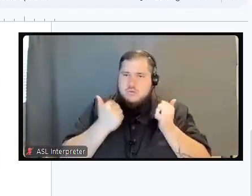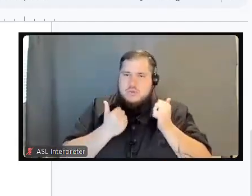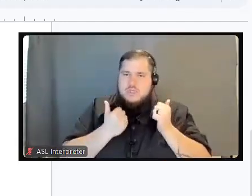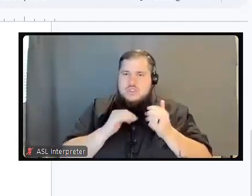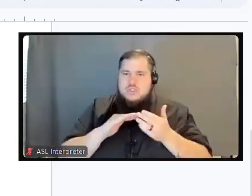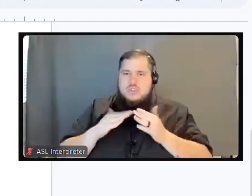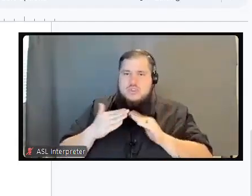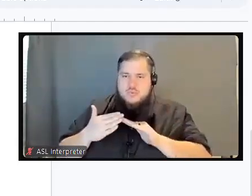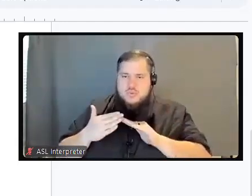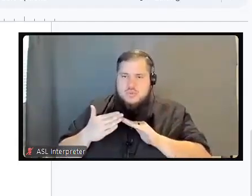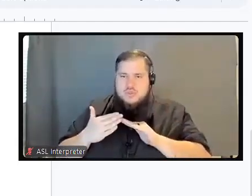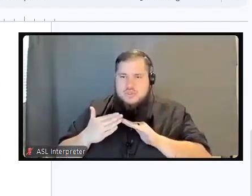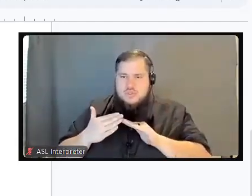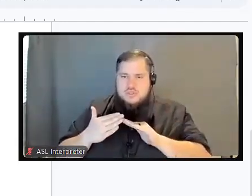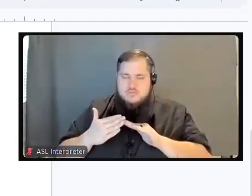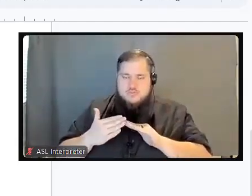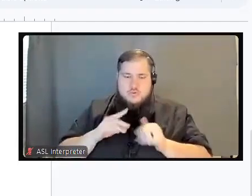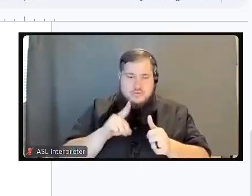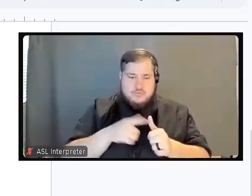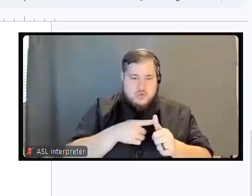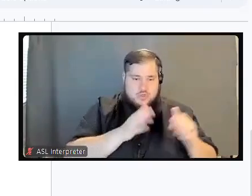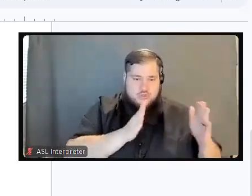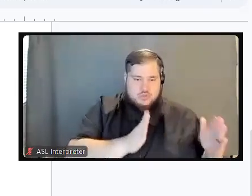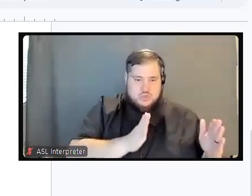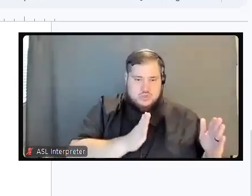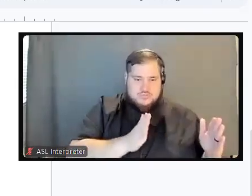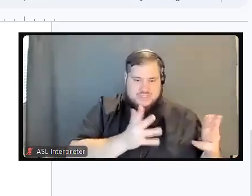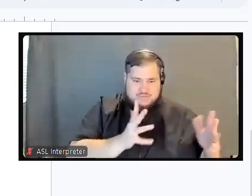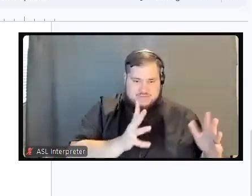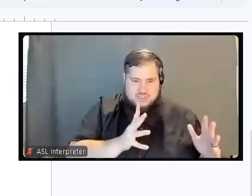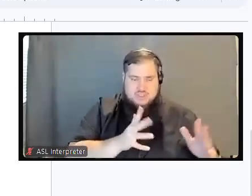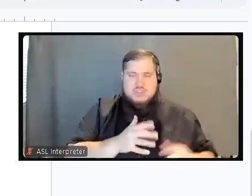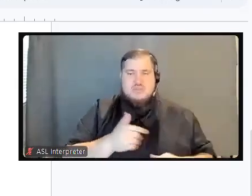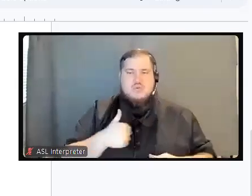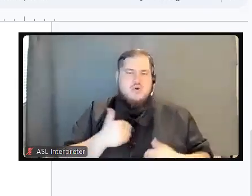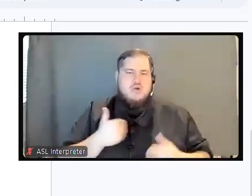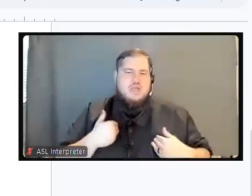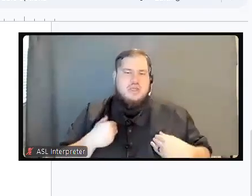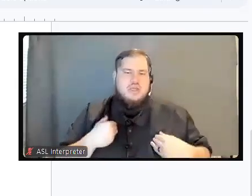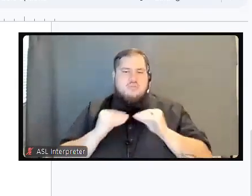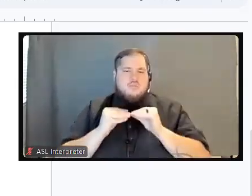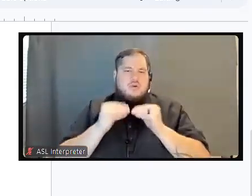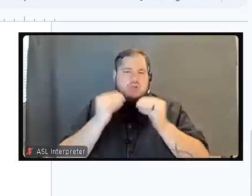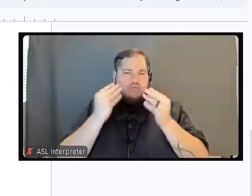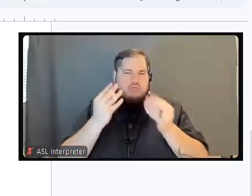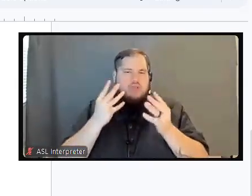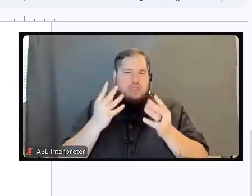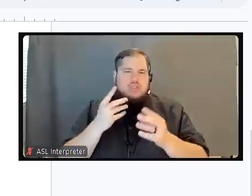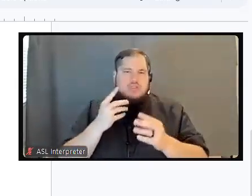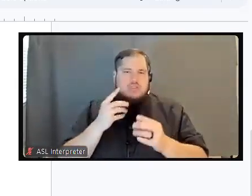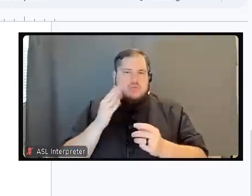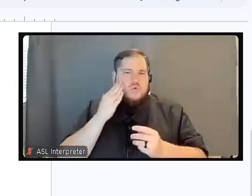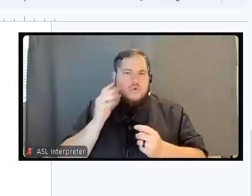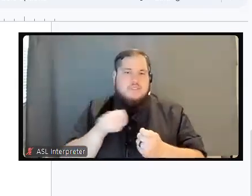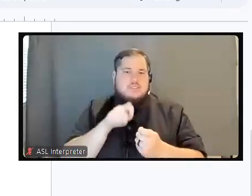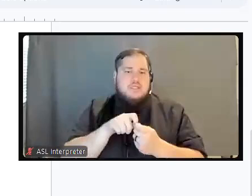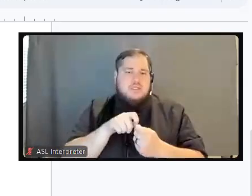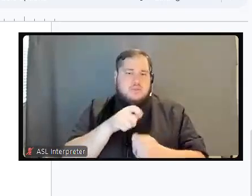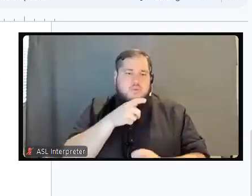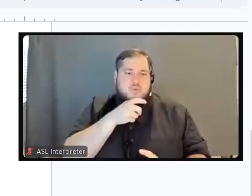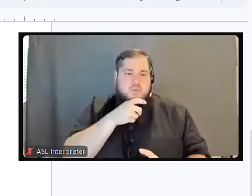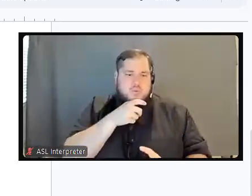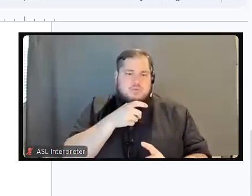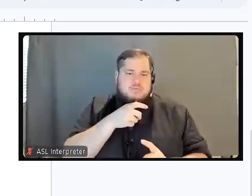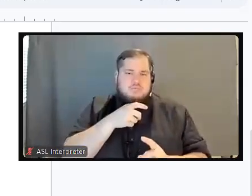our first term ending. So we'll have more information to come exactly, who those seats are for